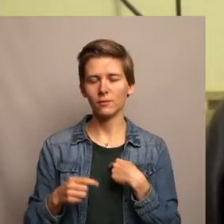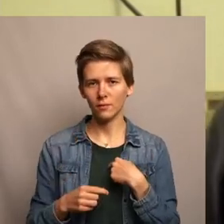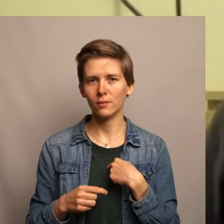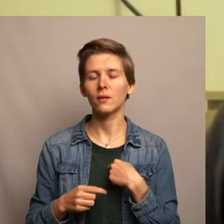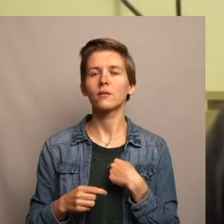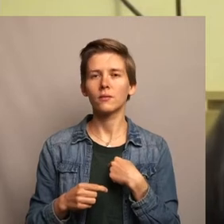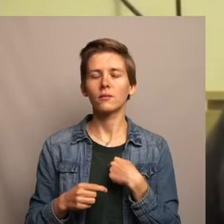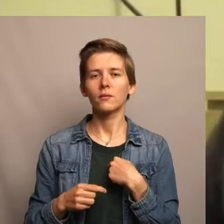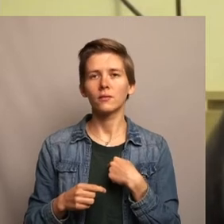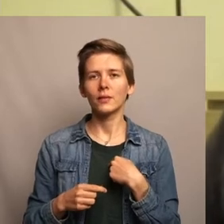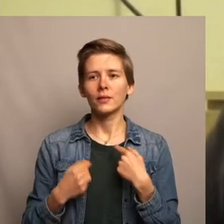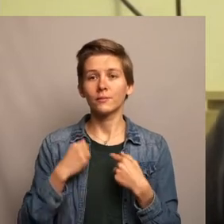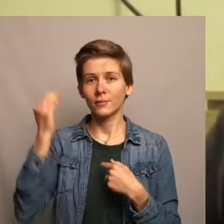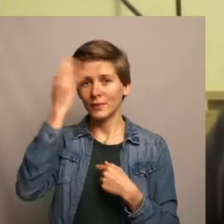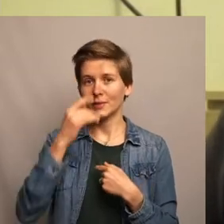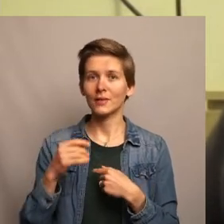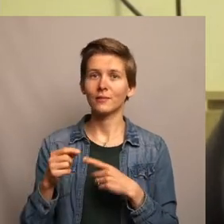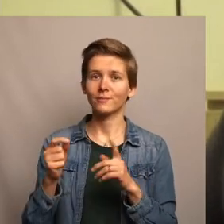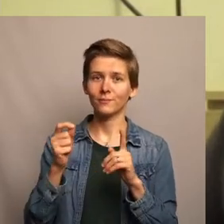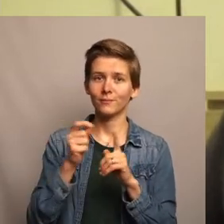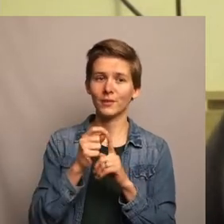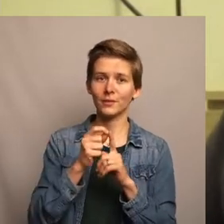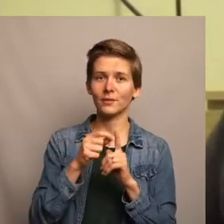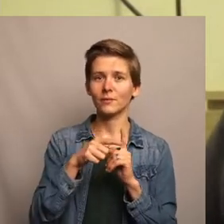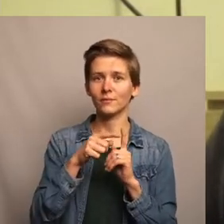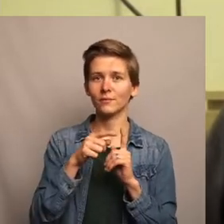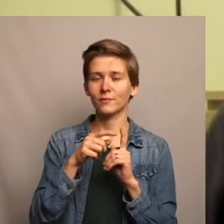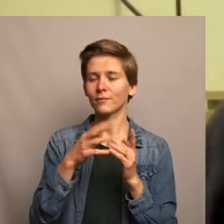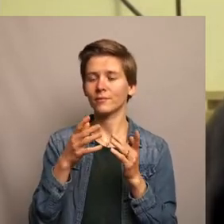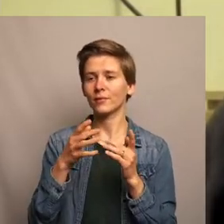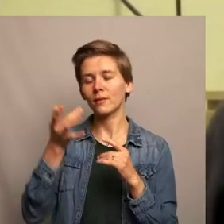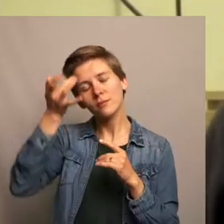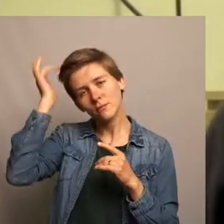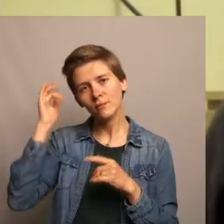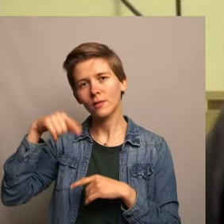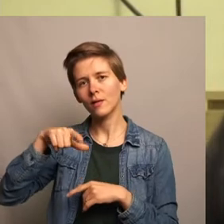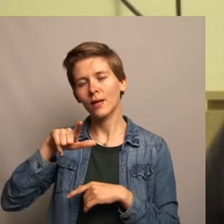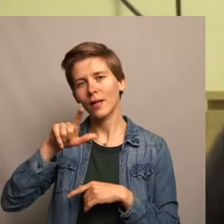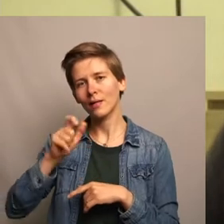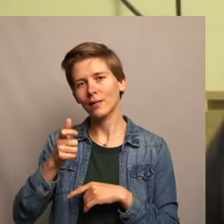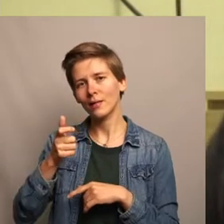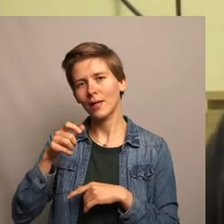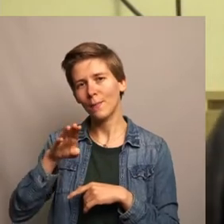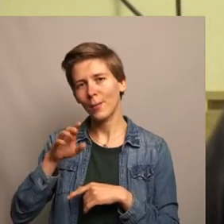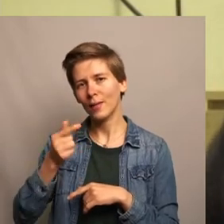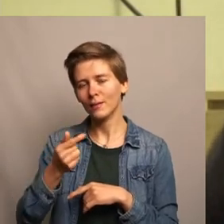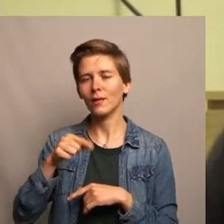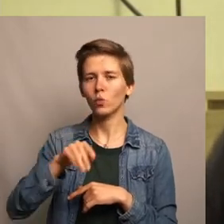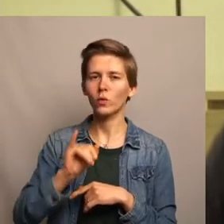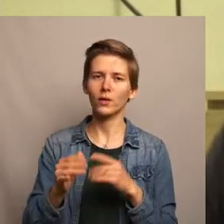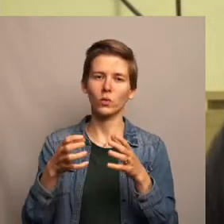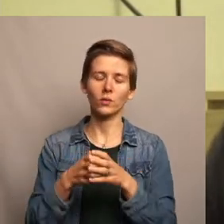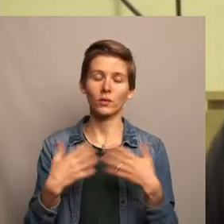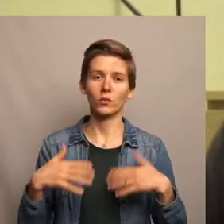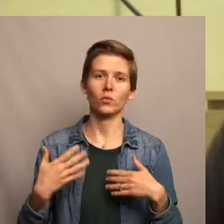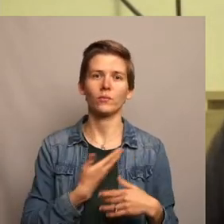and I think that, you know, there are a lot of kind of issues that the queer community, LGBT community face in Pakistan. And at the same time,